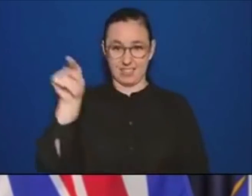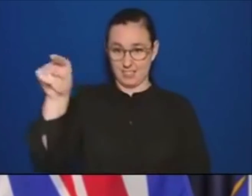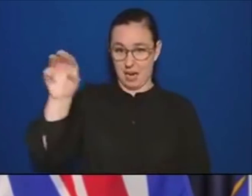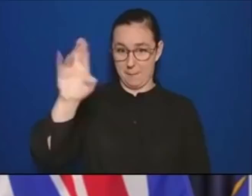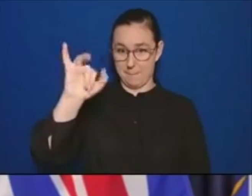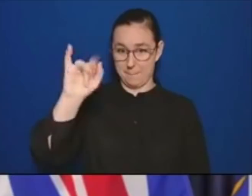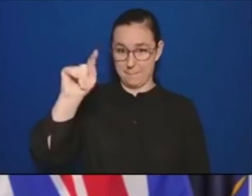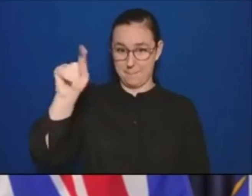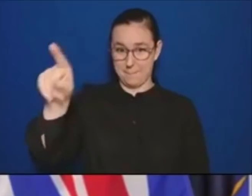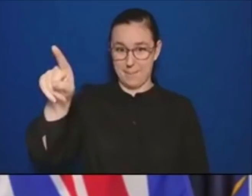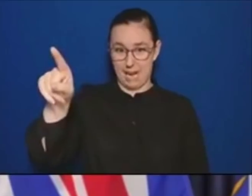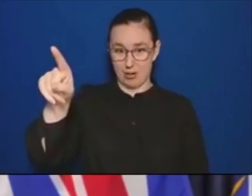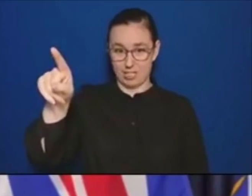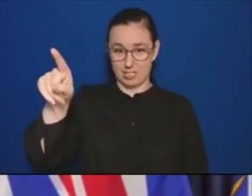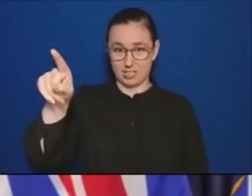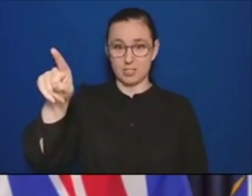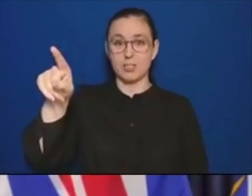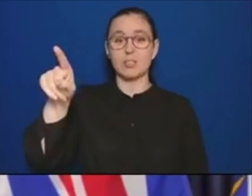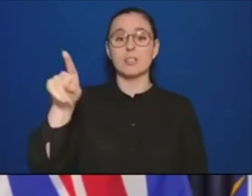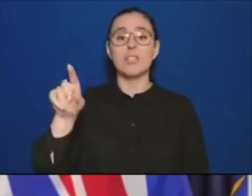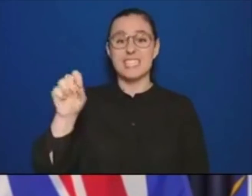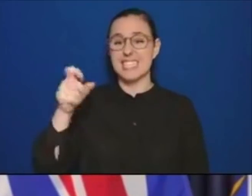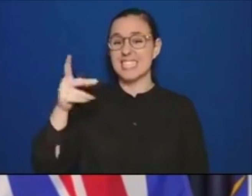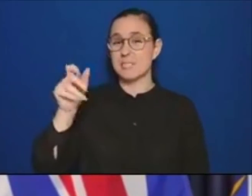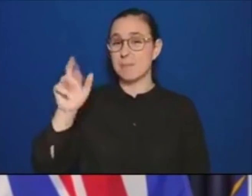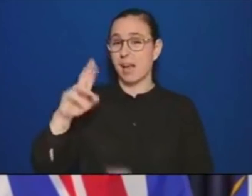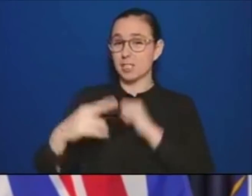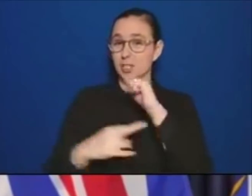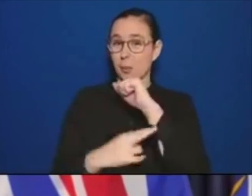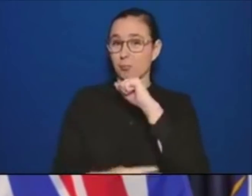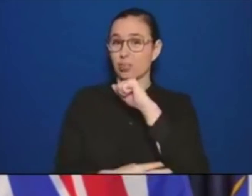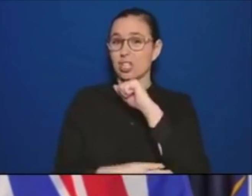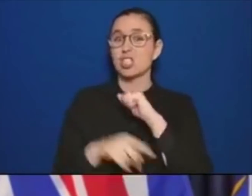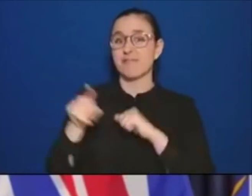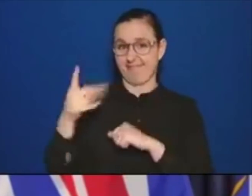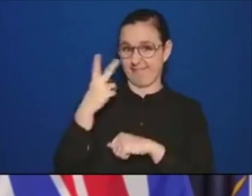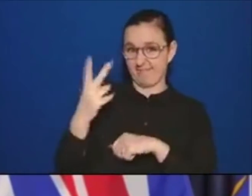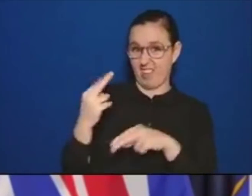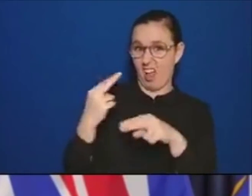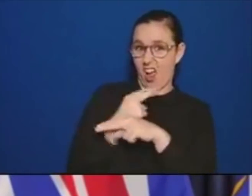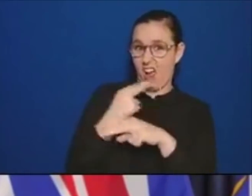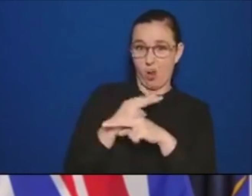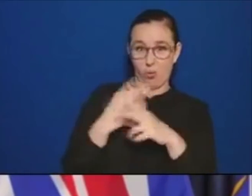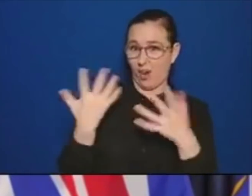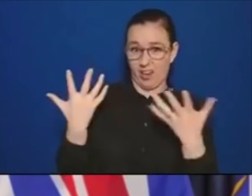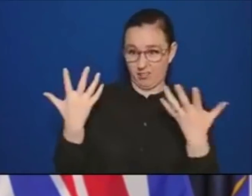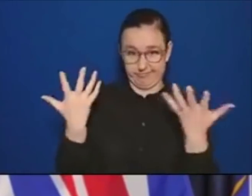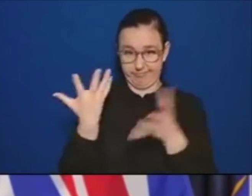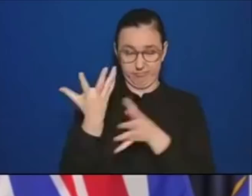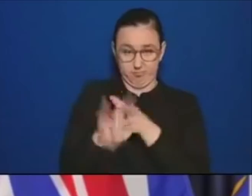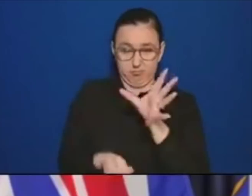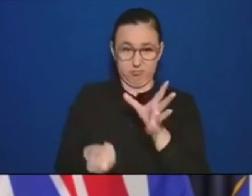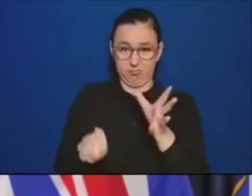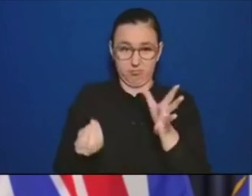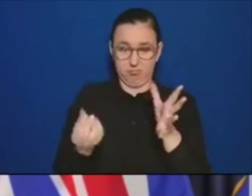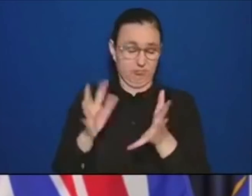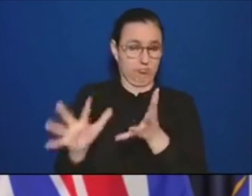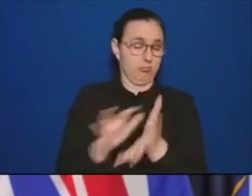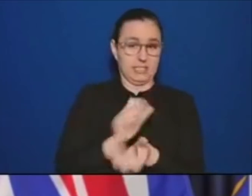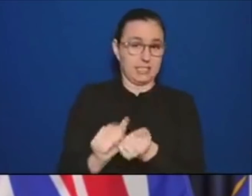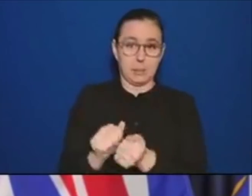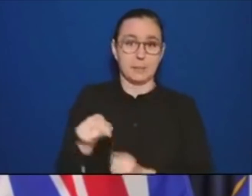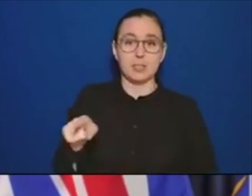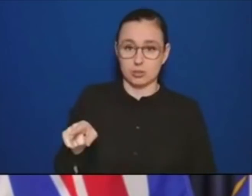large sections of the highway washed away by the Nicola River are dramatic. Residents along that corridor needed